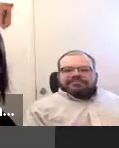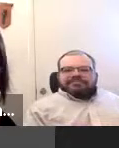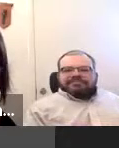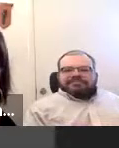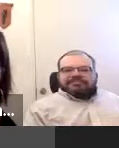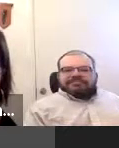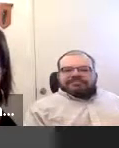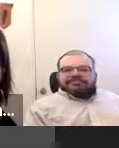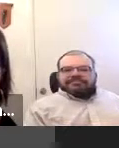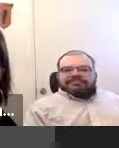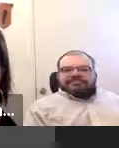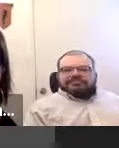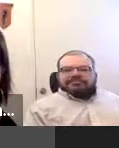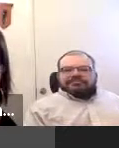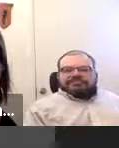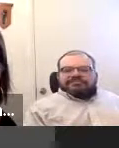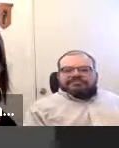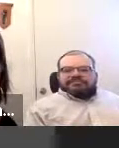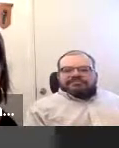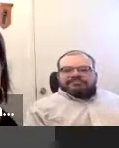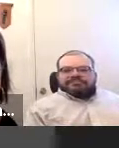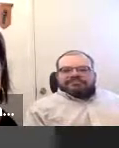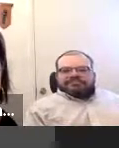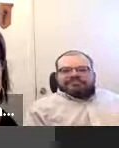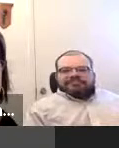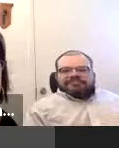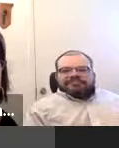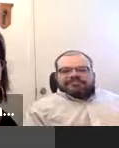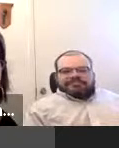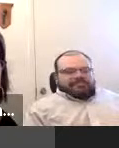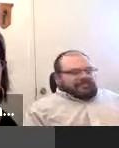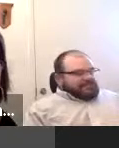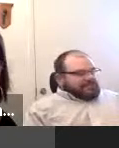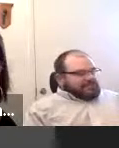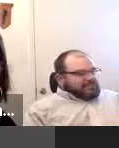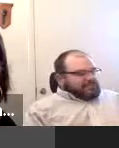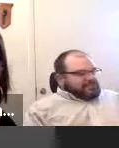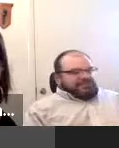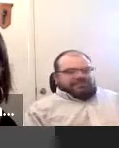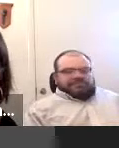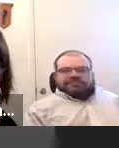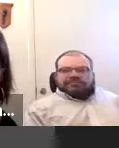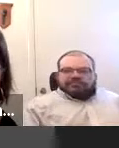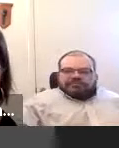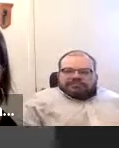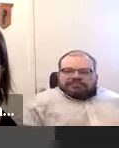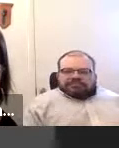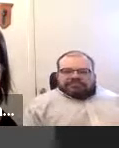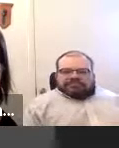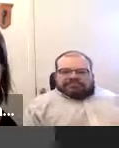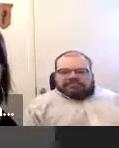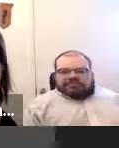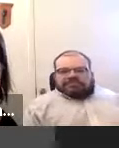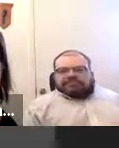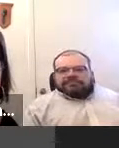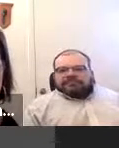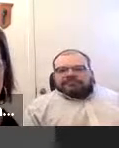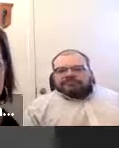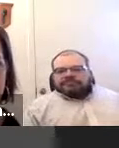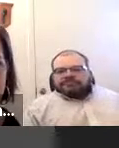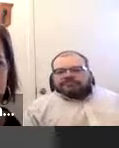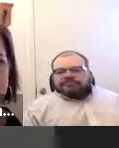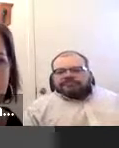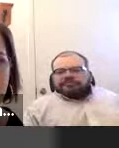80%. Another finding, discrimination against disabled parents in custody or visitation disputes, and